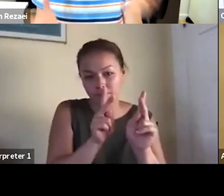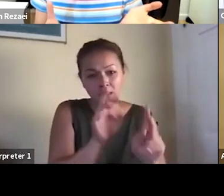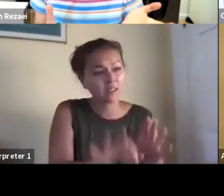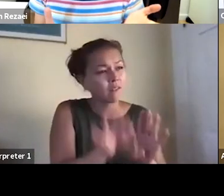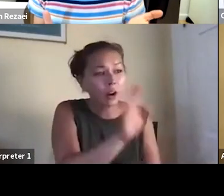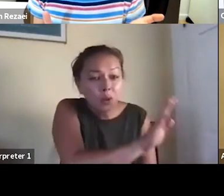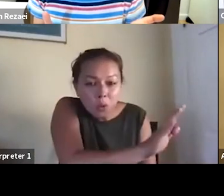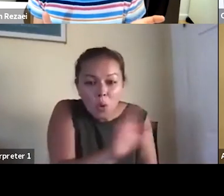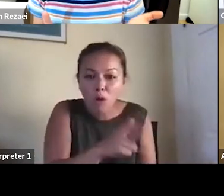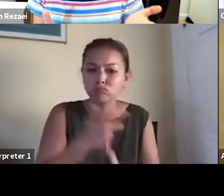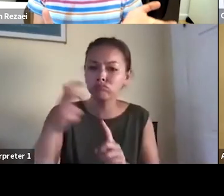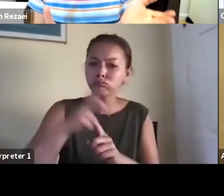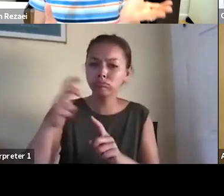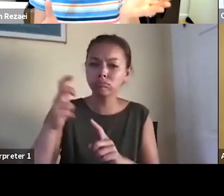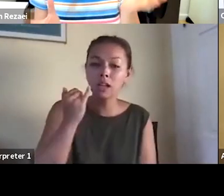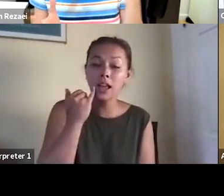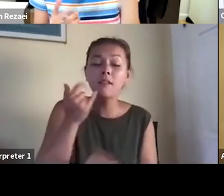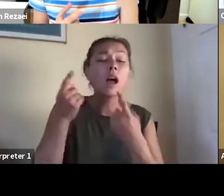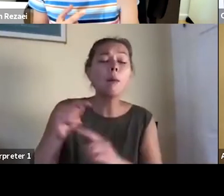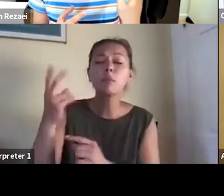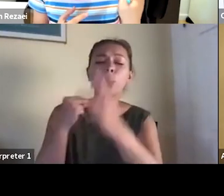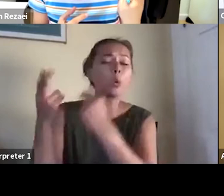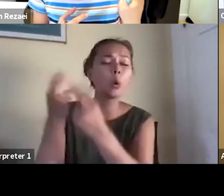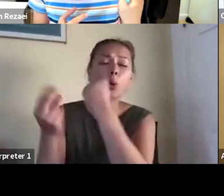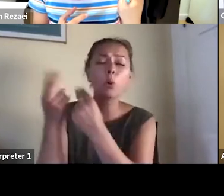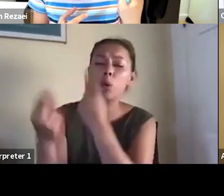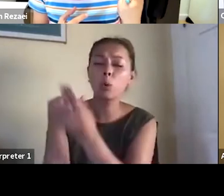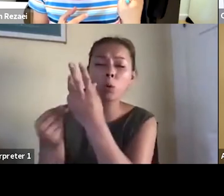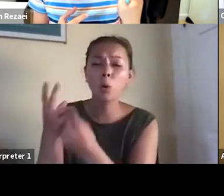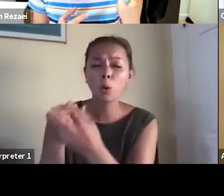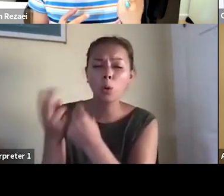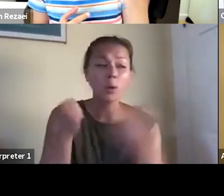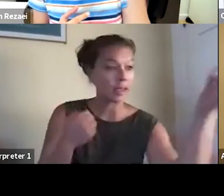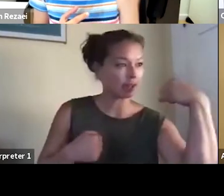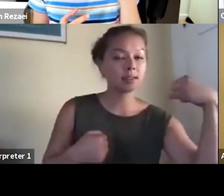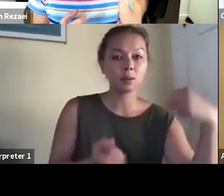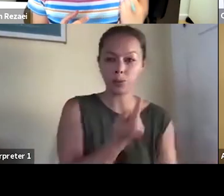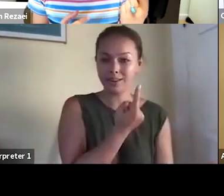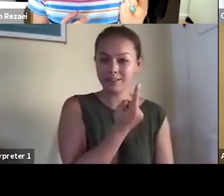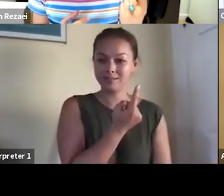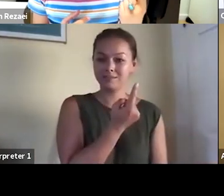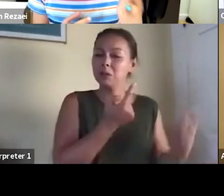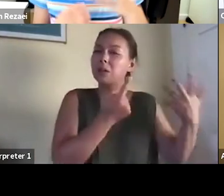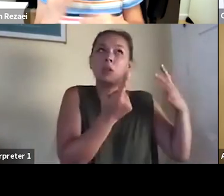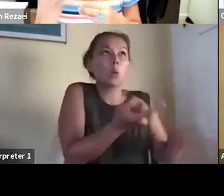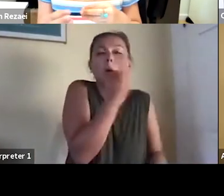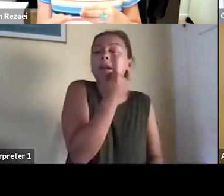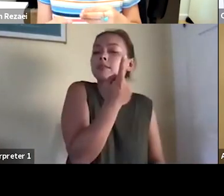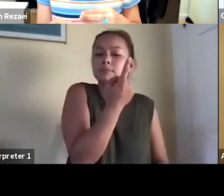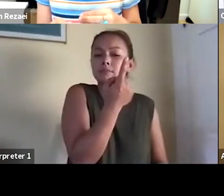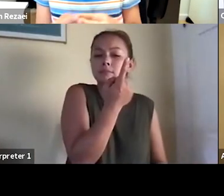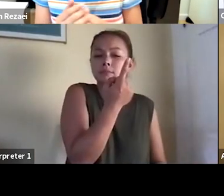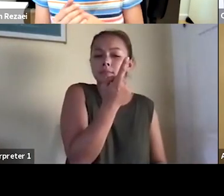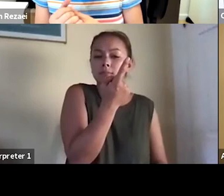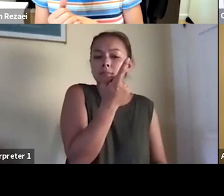if you get 100 no's, remember that you just need one yes. You need one yes to get to